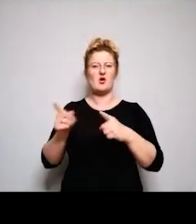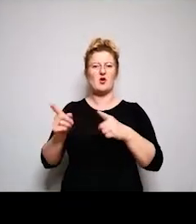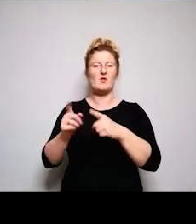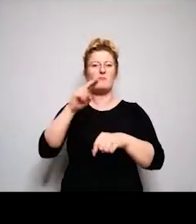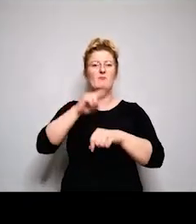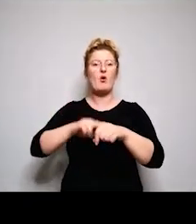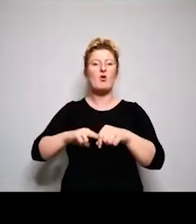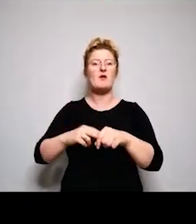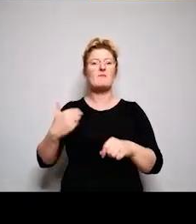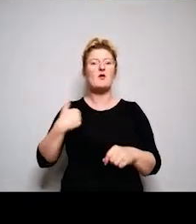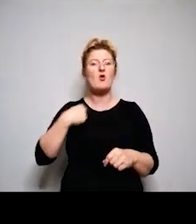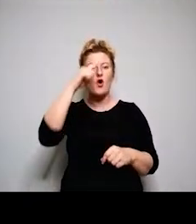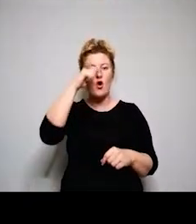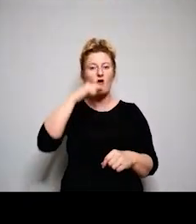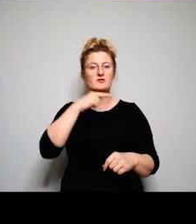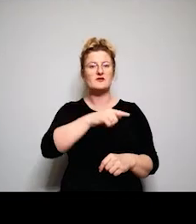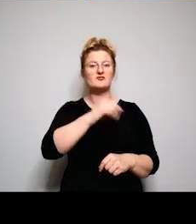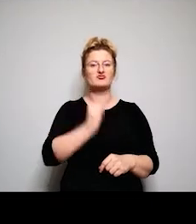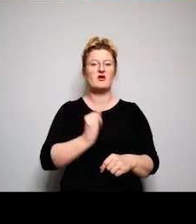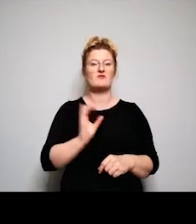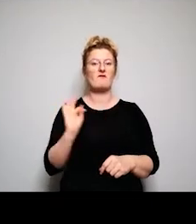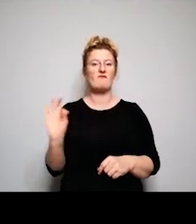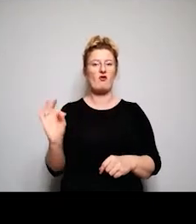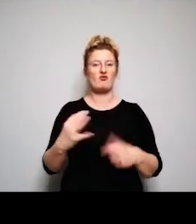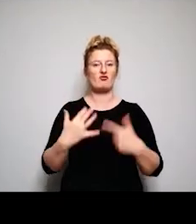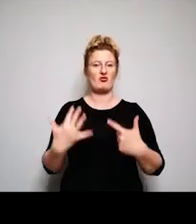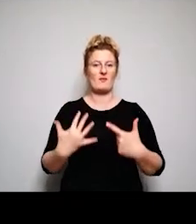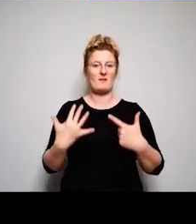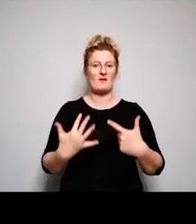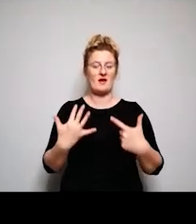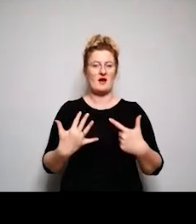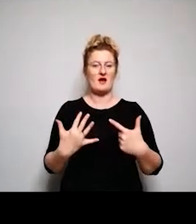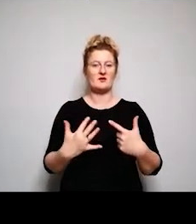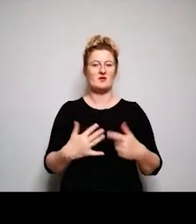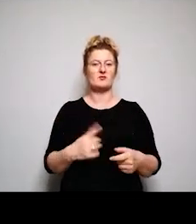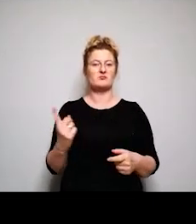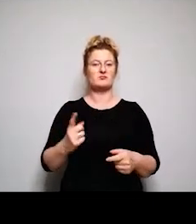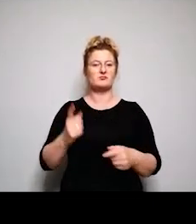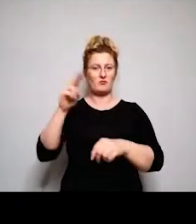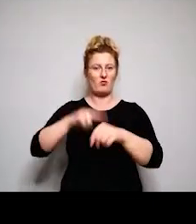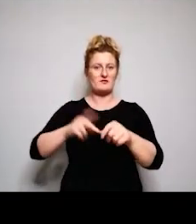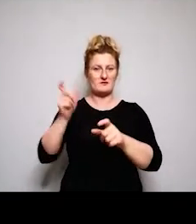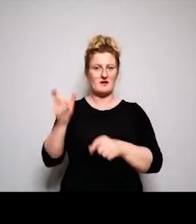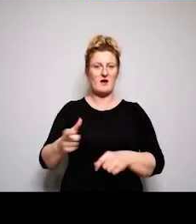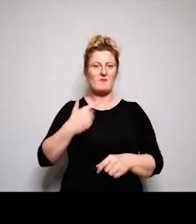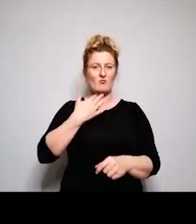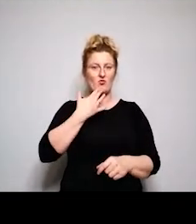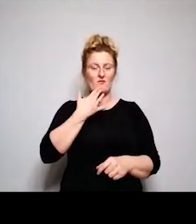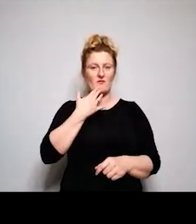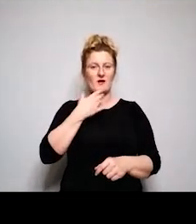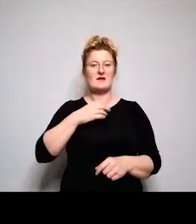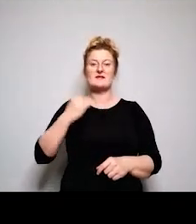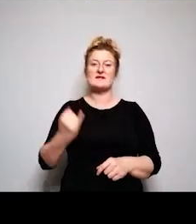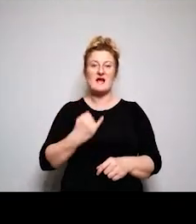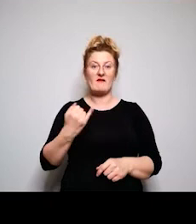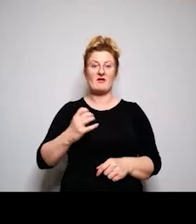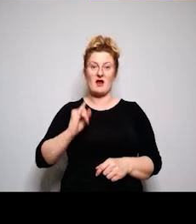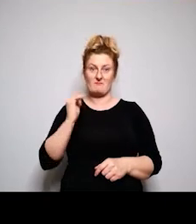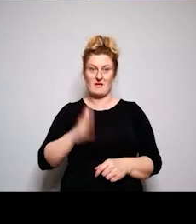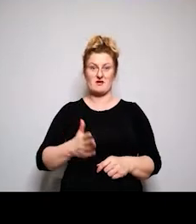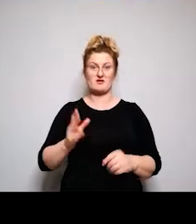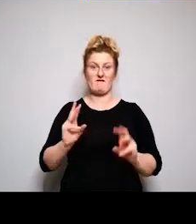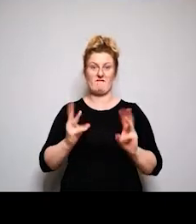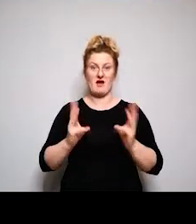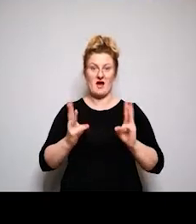said, whenever there is a workshop, my girl is going to go out of the room. I was like, okay.